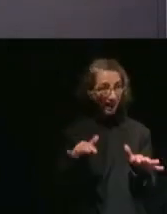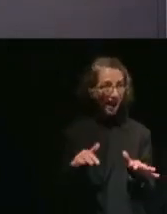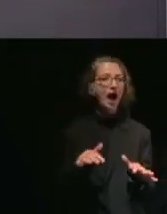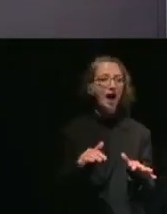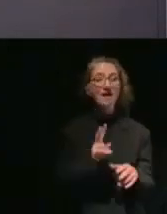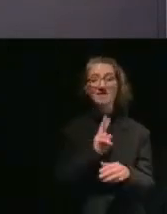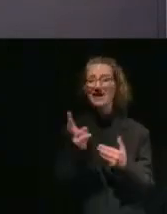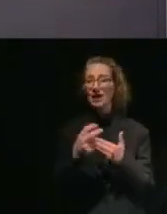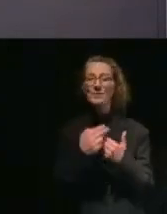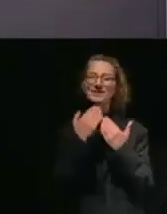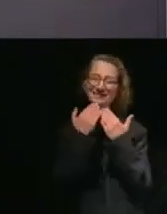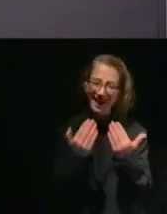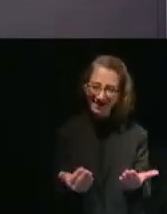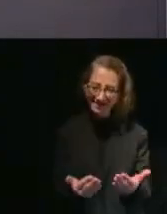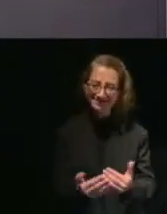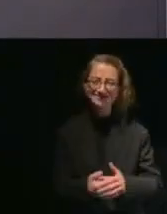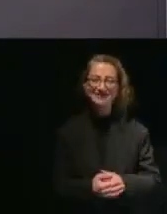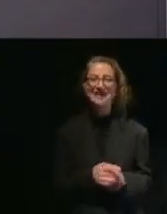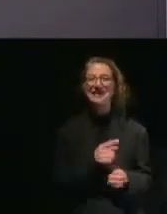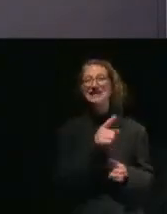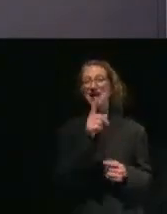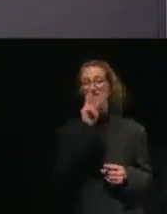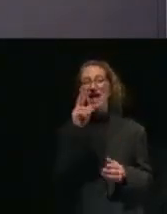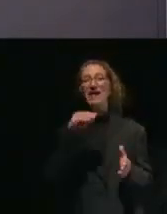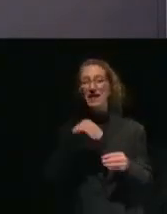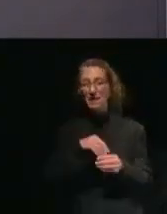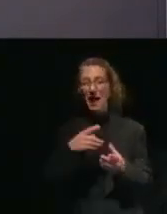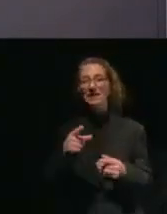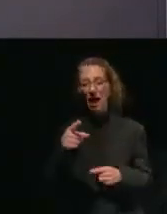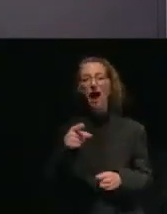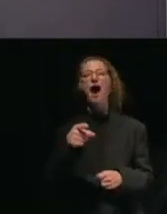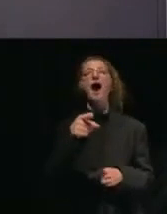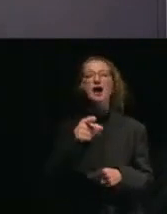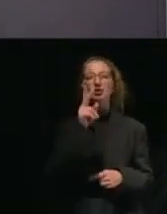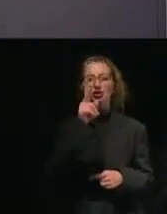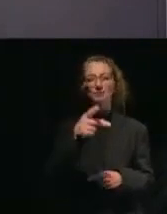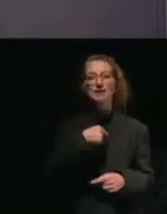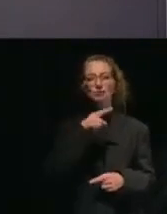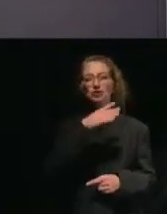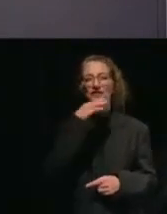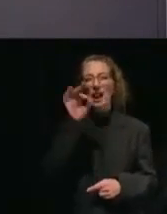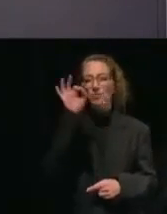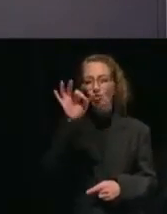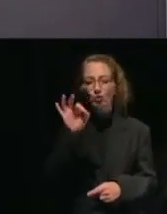Oh yeah, right, I had to check a large number of boxes.